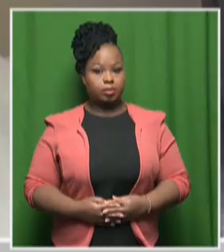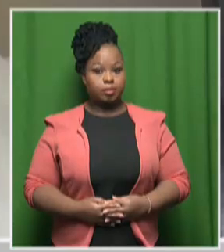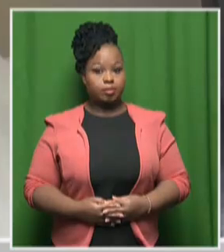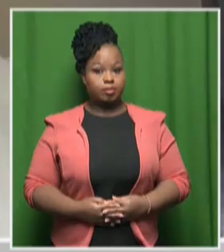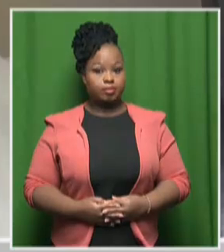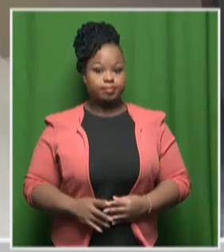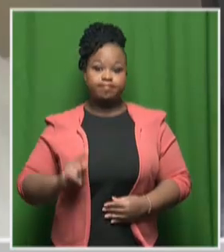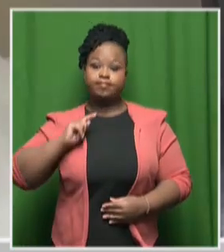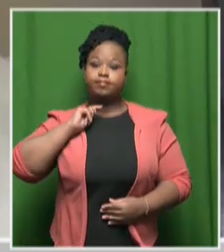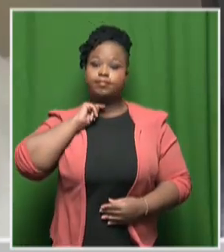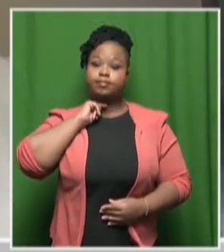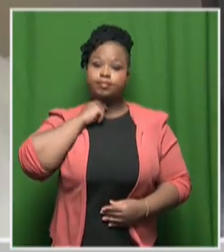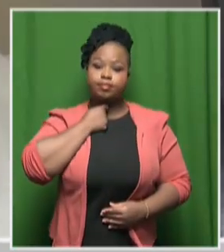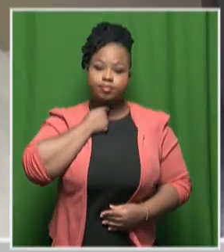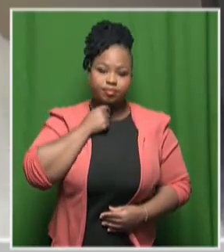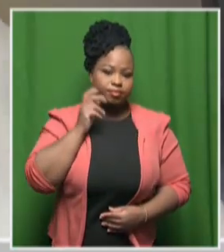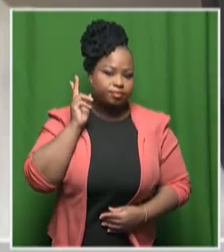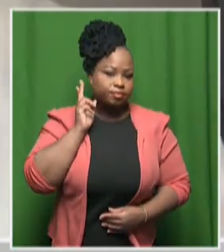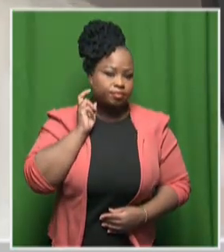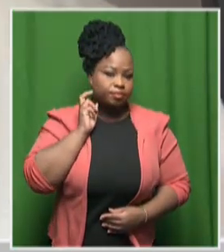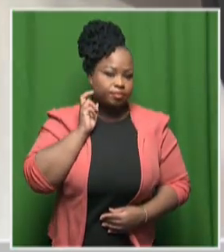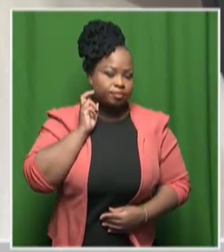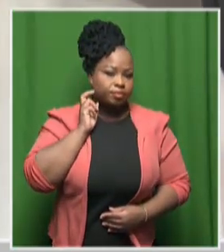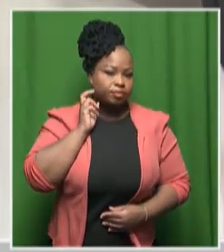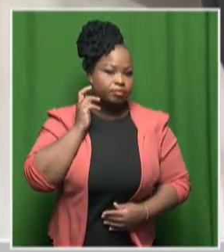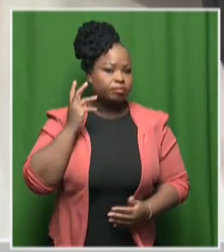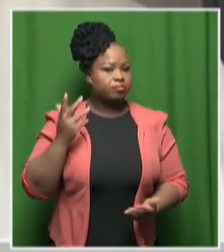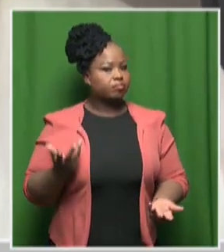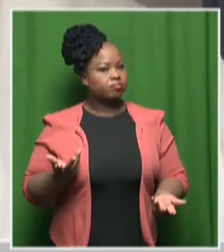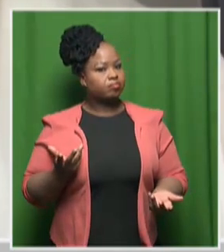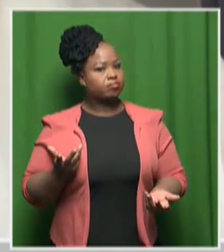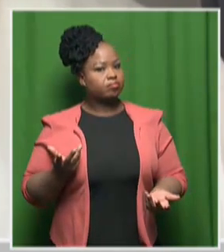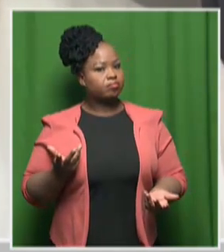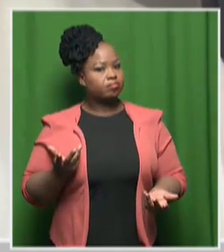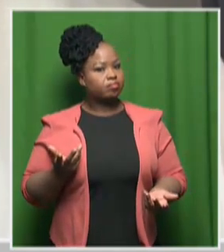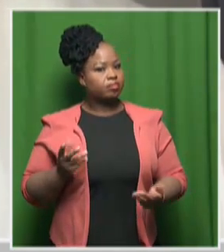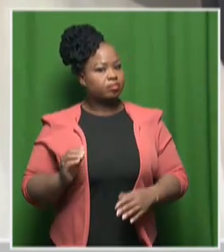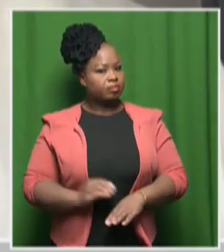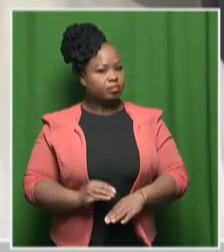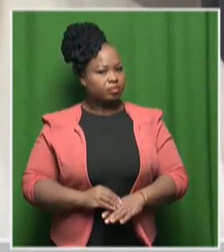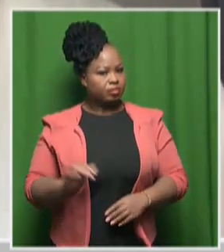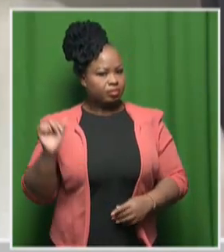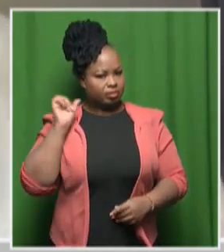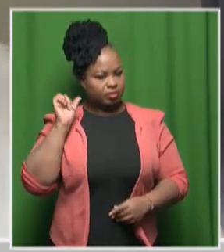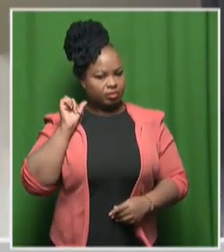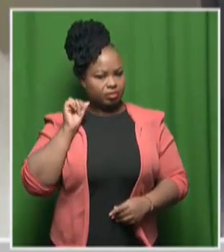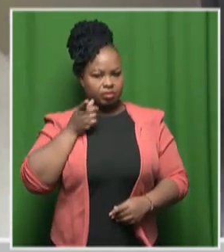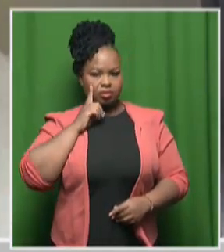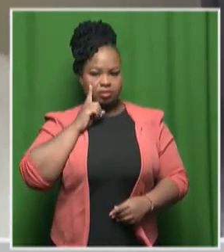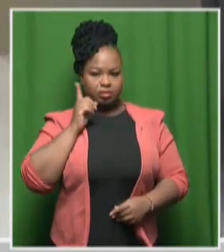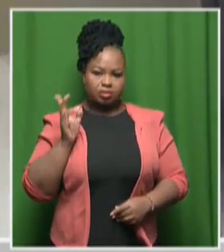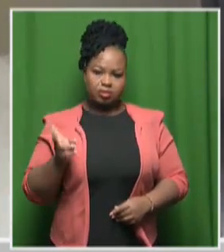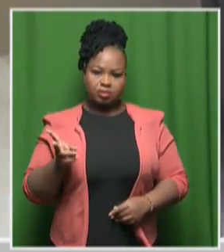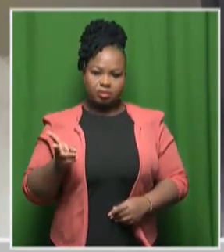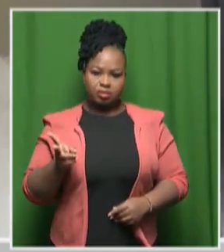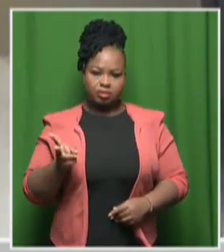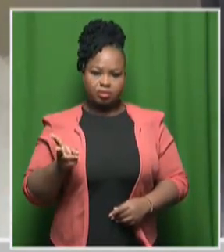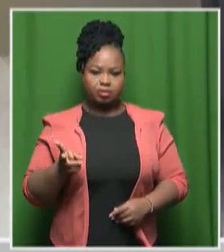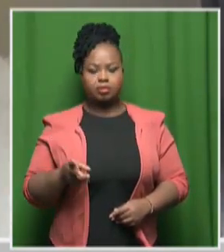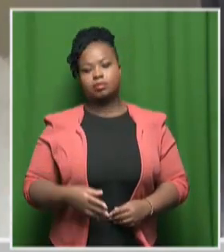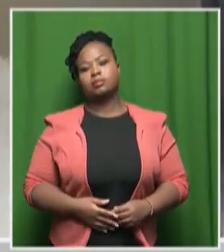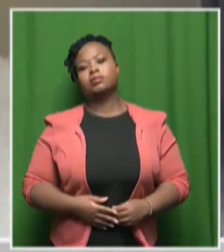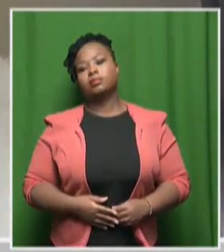Doctor, it sounds like, I'm not sure if you're on mute or if we've got a problem with the sound. Can we double check on your side? Let me hear.